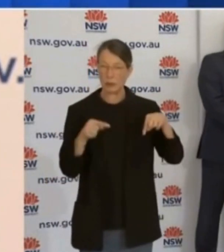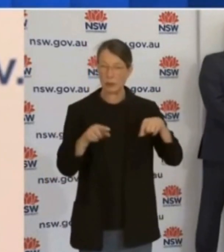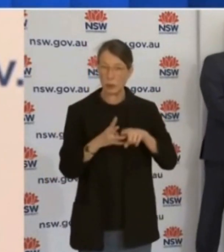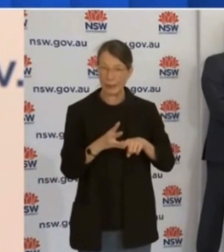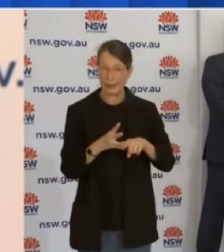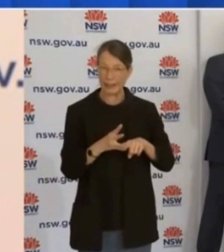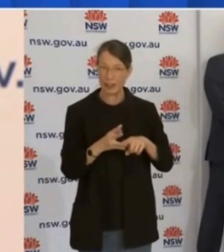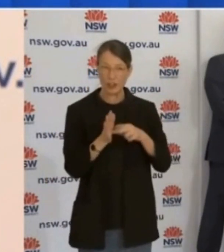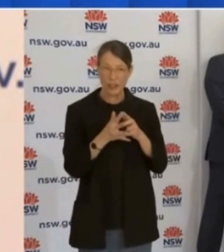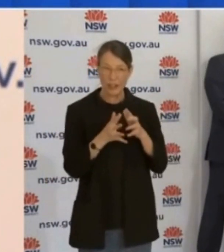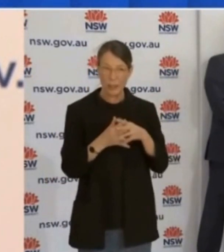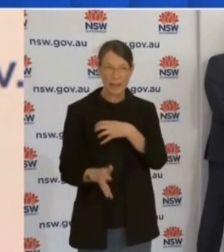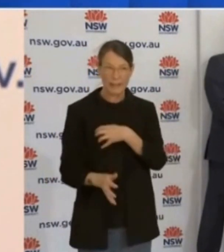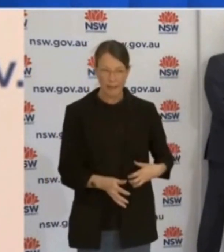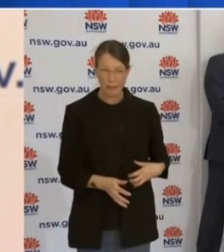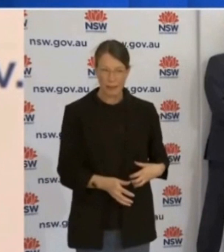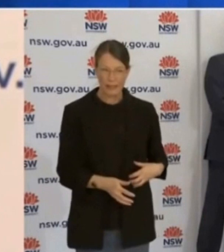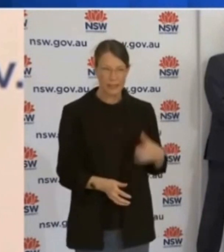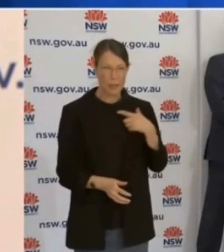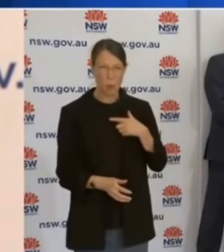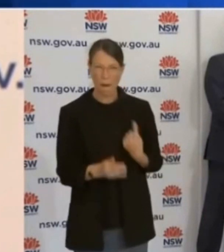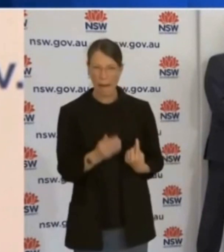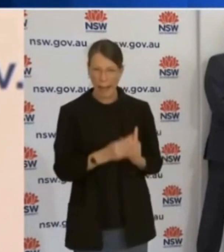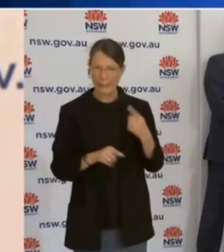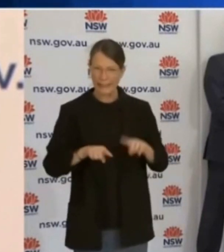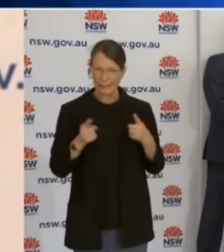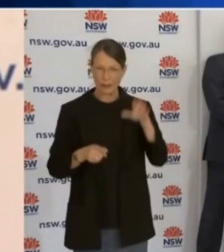it. No.